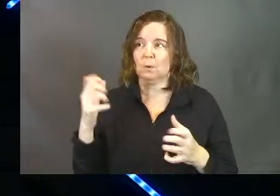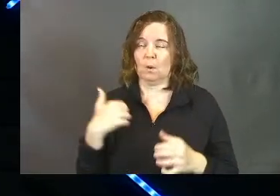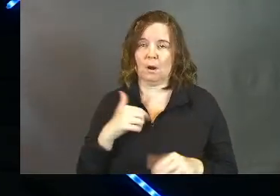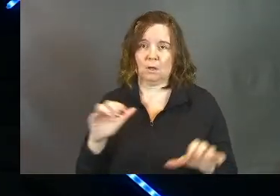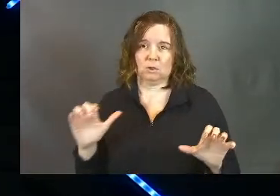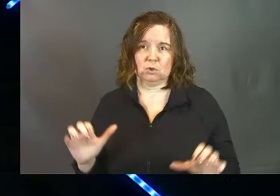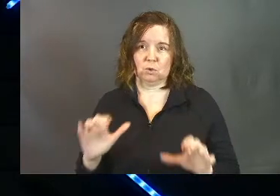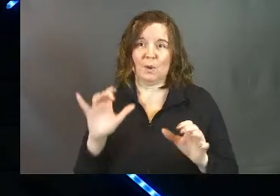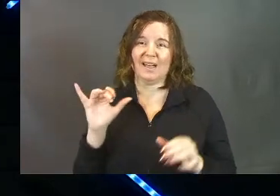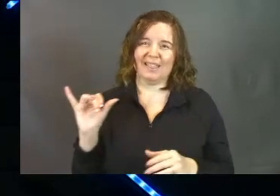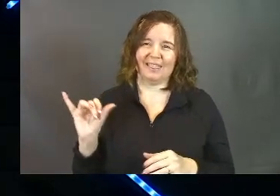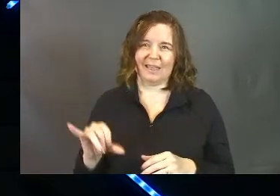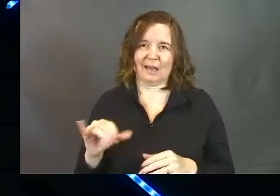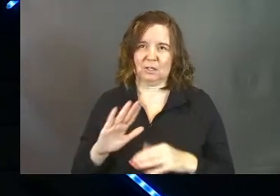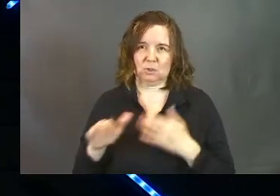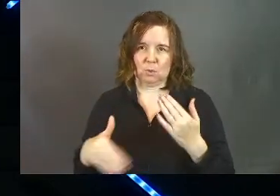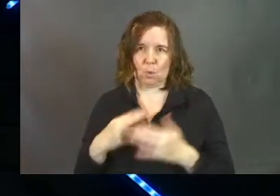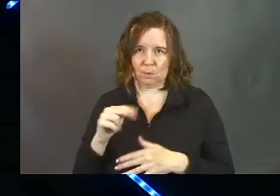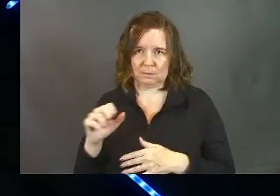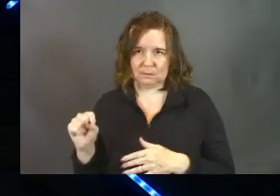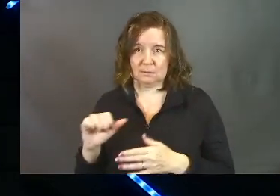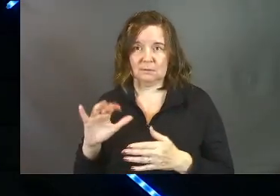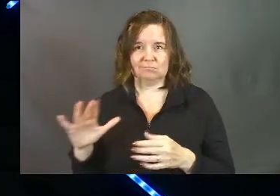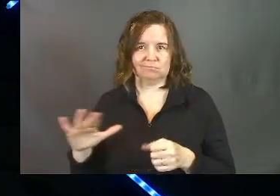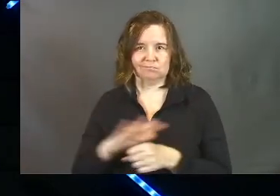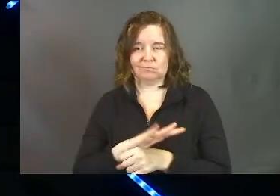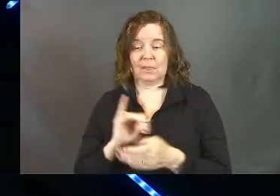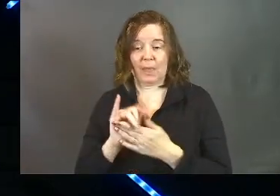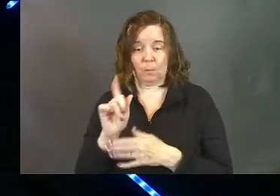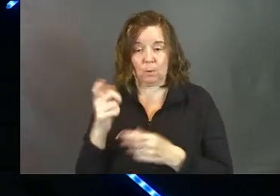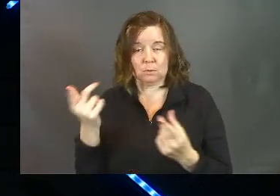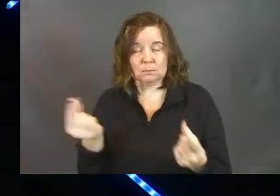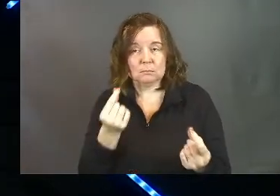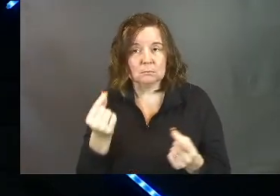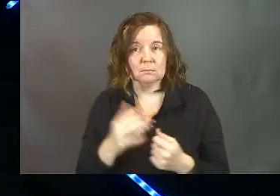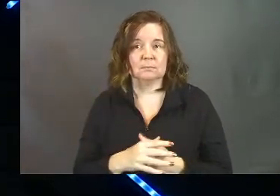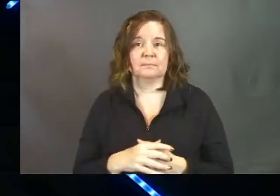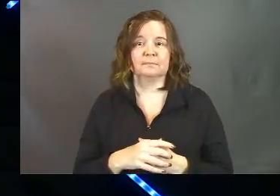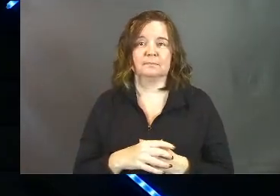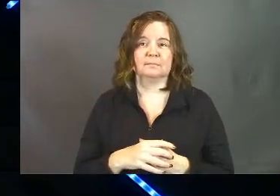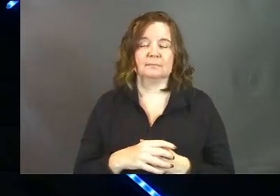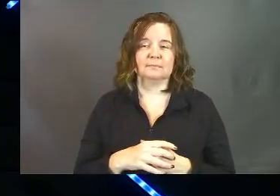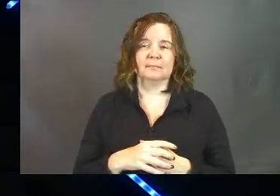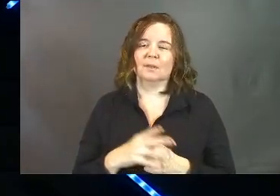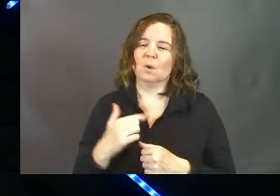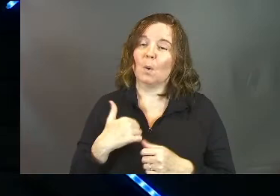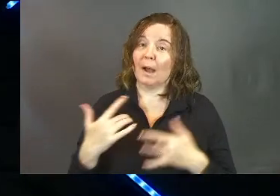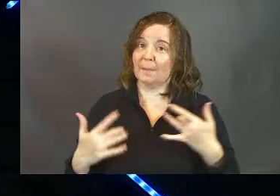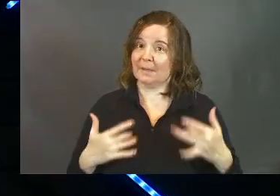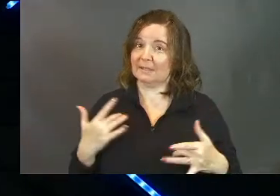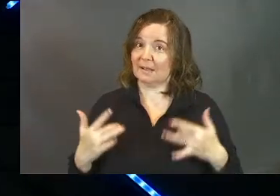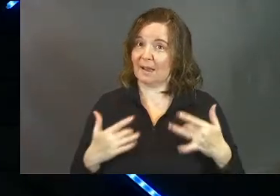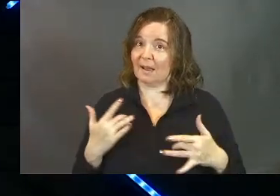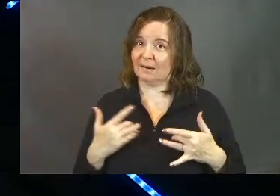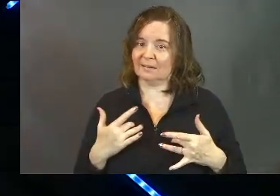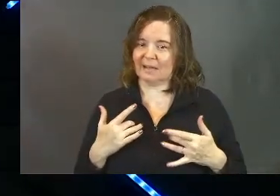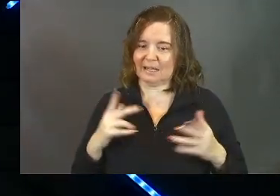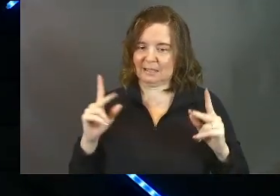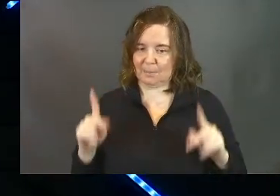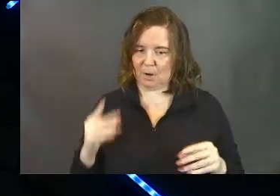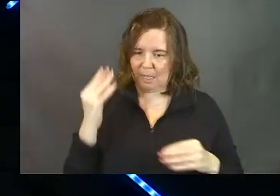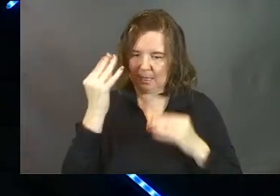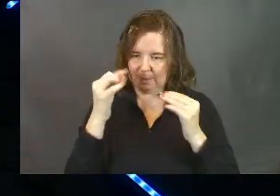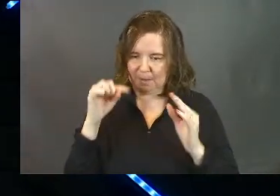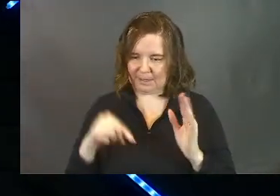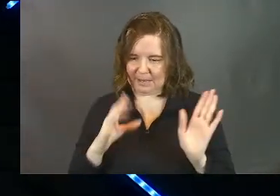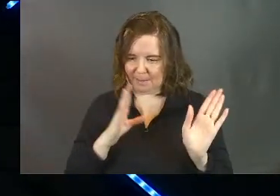to do. That is wholeness. That is where we're supposed to be. And so I'm excited, as just a person thinking